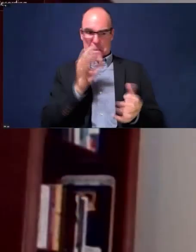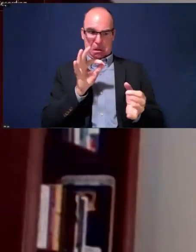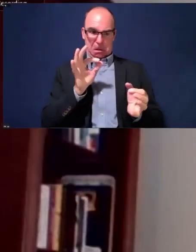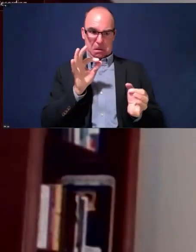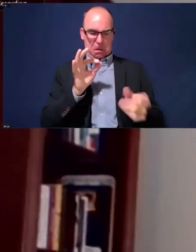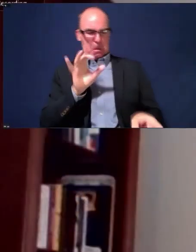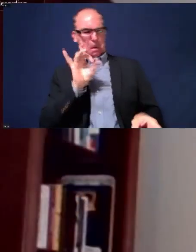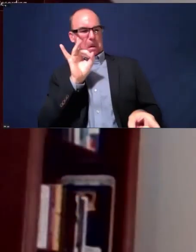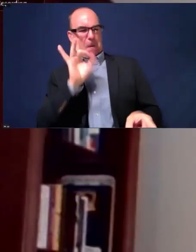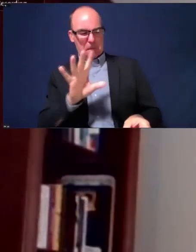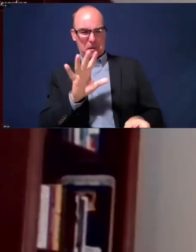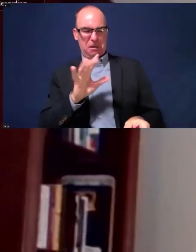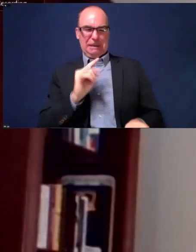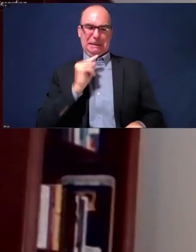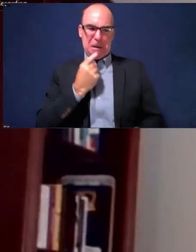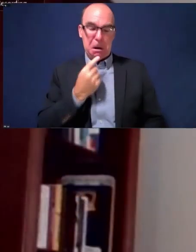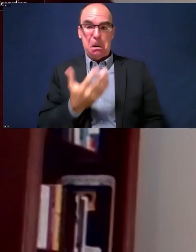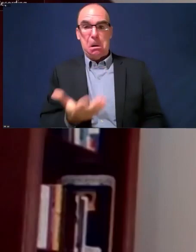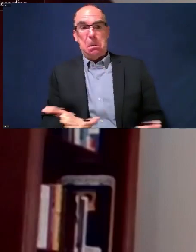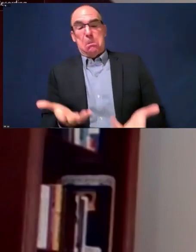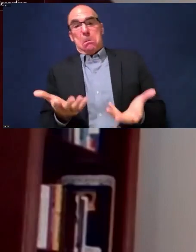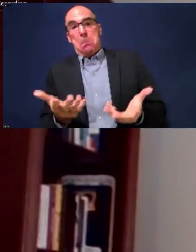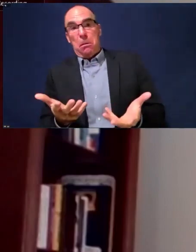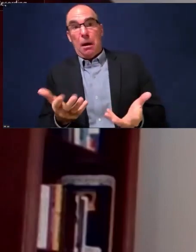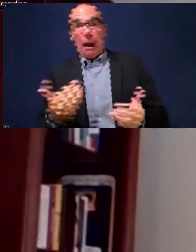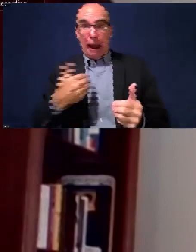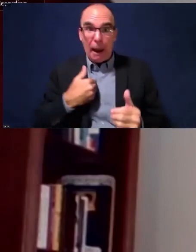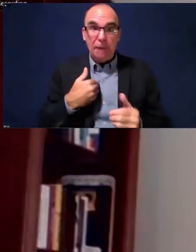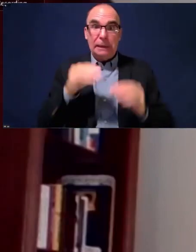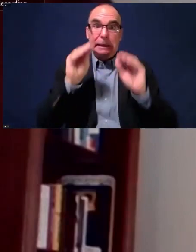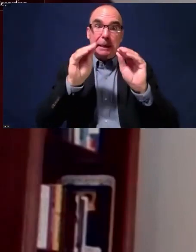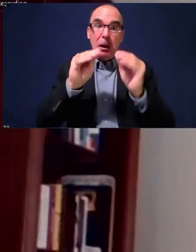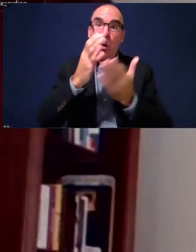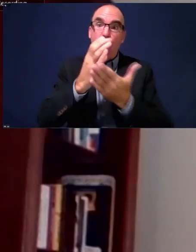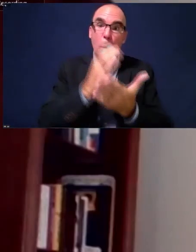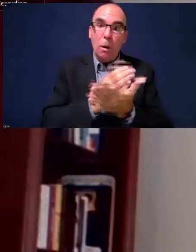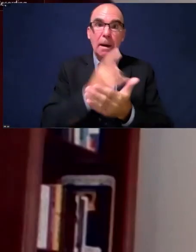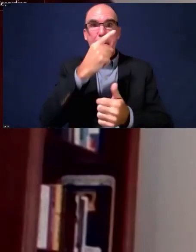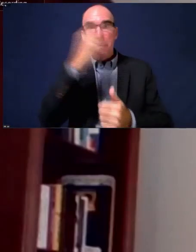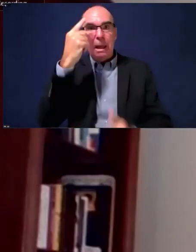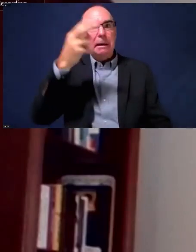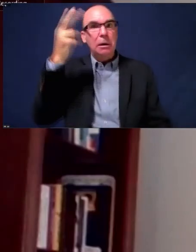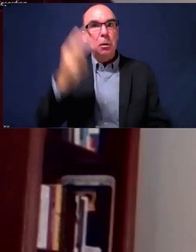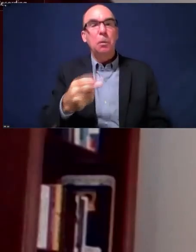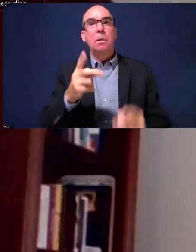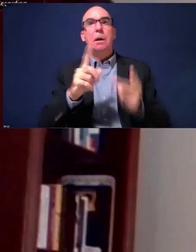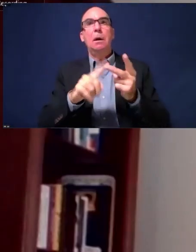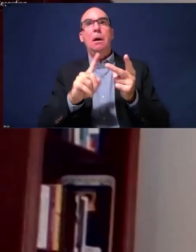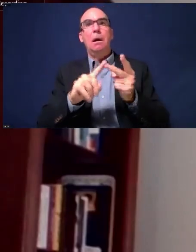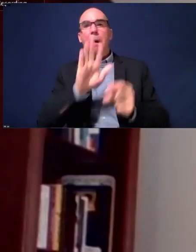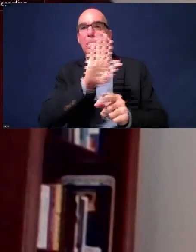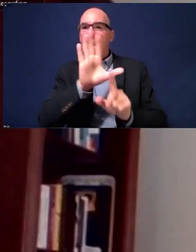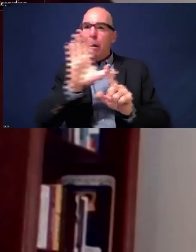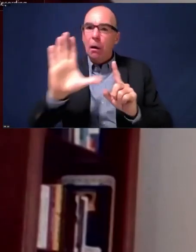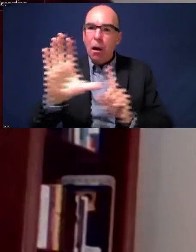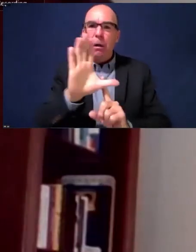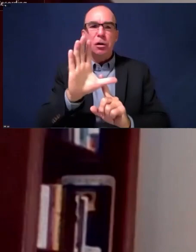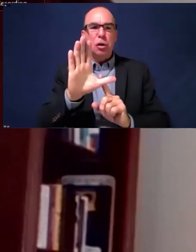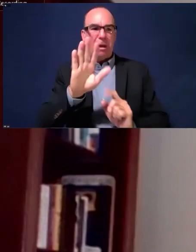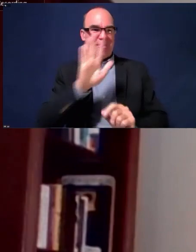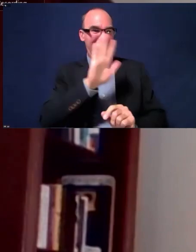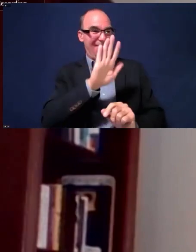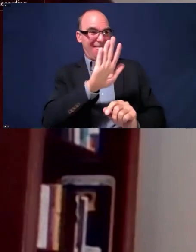paucity or a lack of courses on Black experience, histories, cultures, ways of knowing and seeing the world.